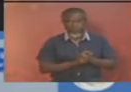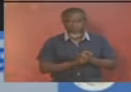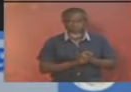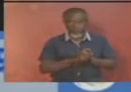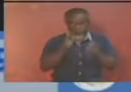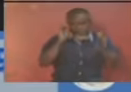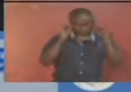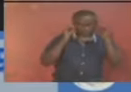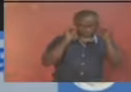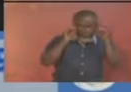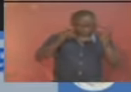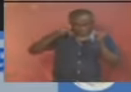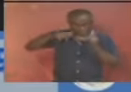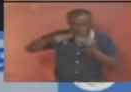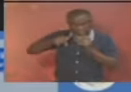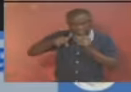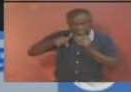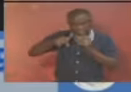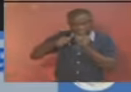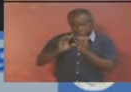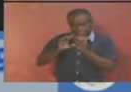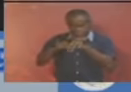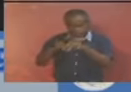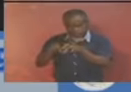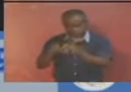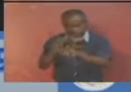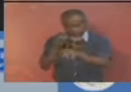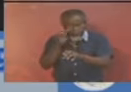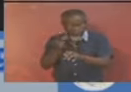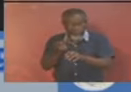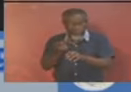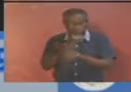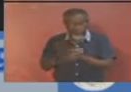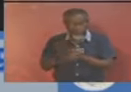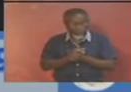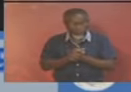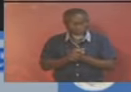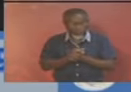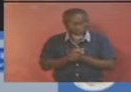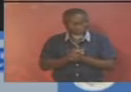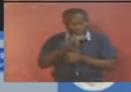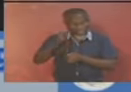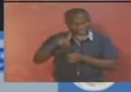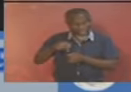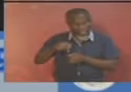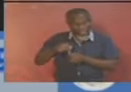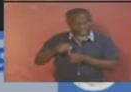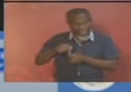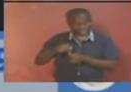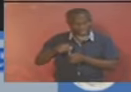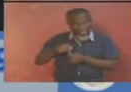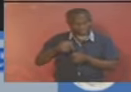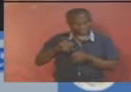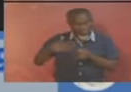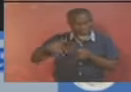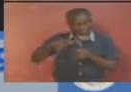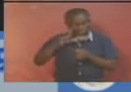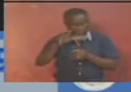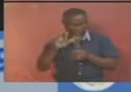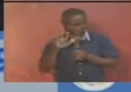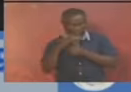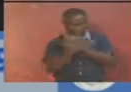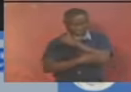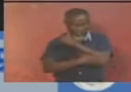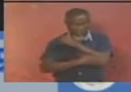So even though there are 117 million cases, in the Caribbean, among 35 countries and territories